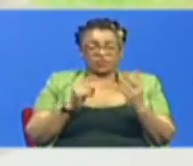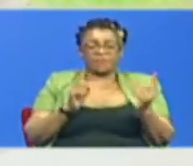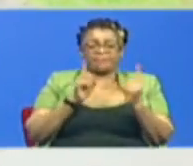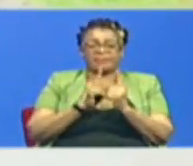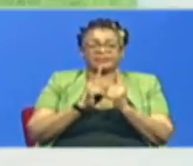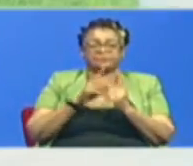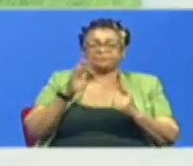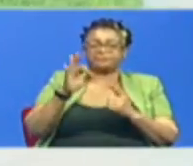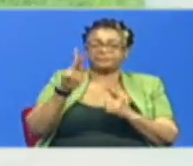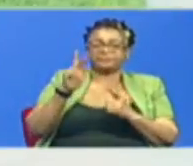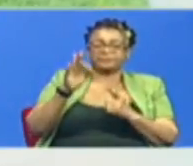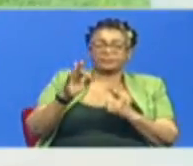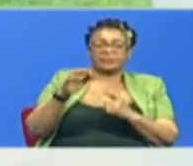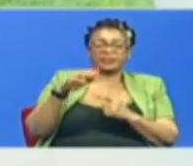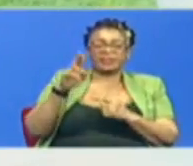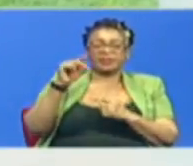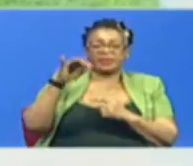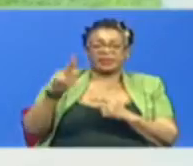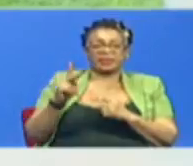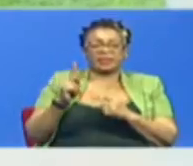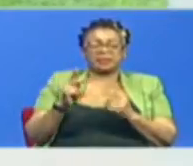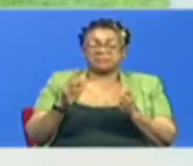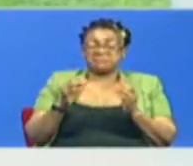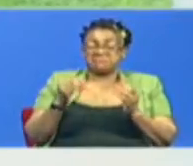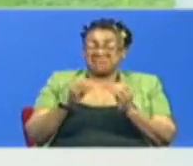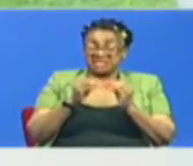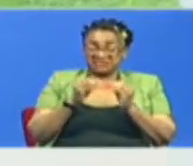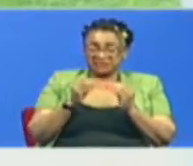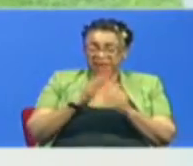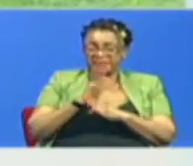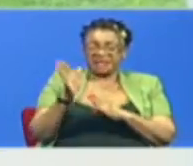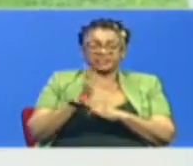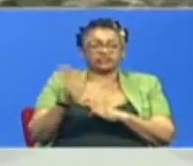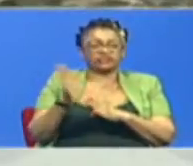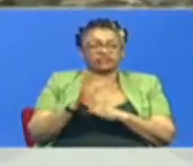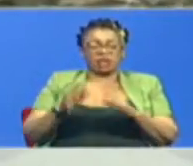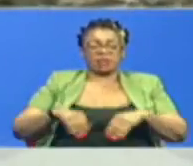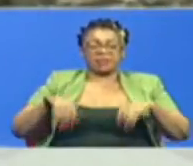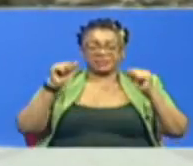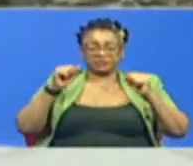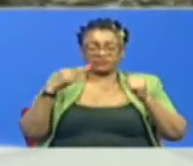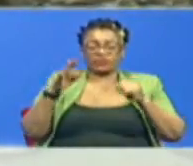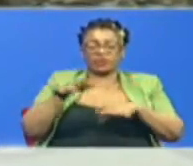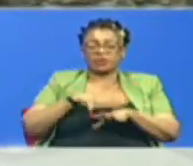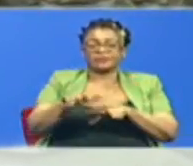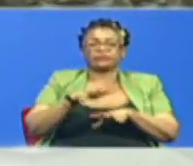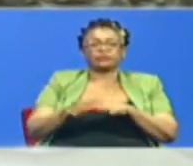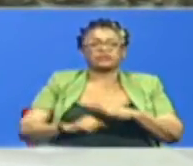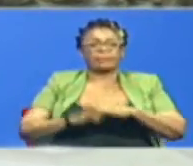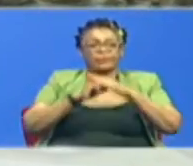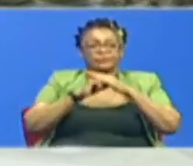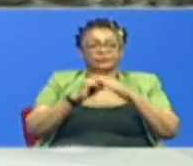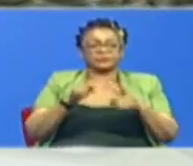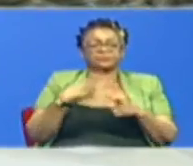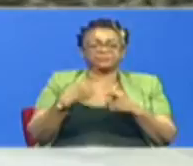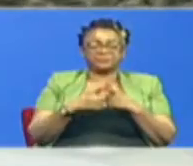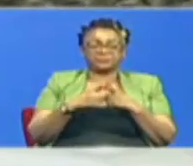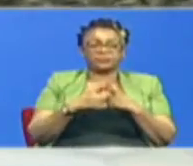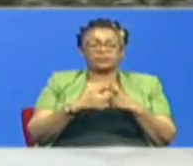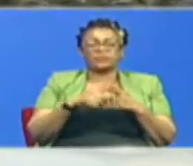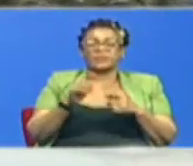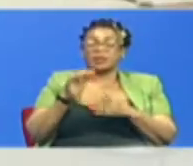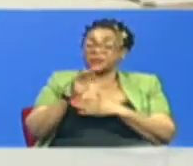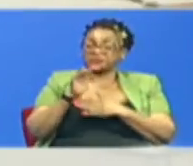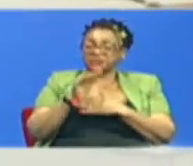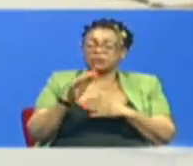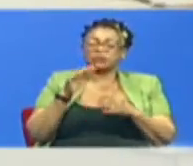President Nick Mwendwa met branch heads in a bid to augment grassroots support. The four candidates are also calling for the polls to be free and